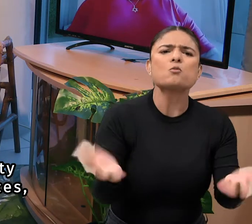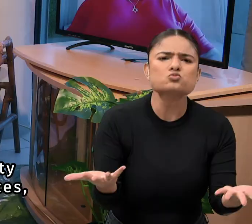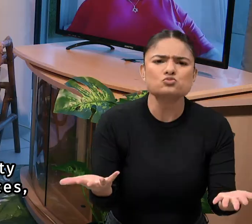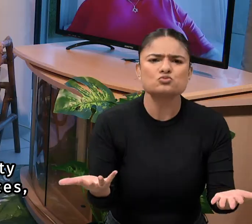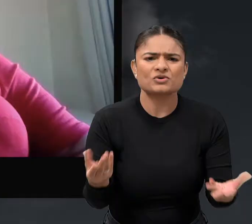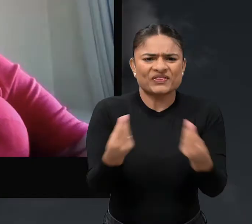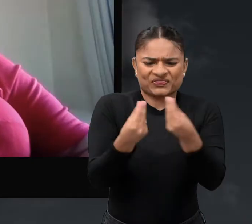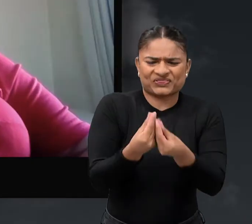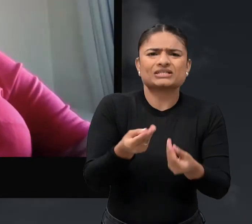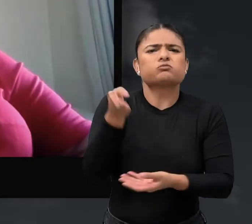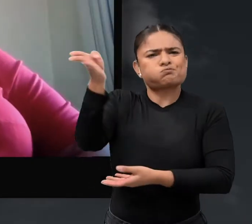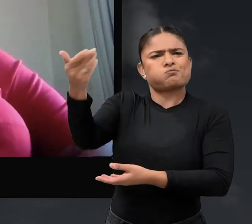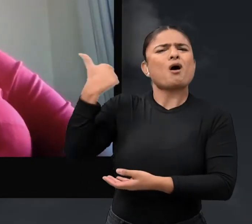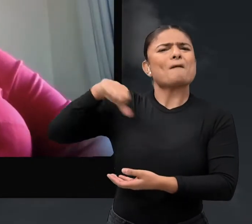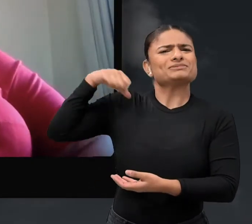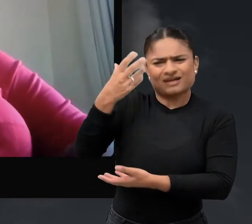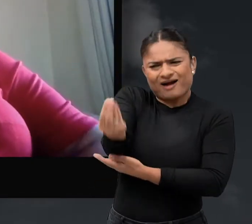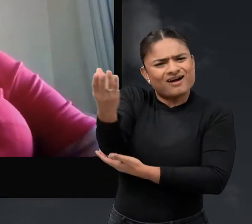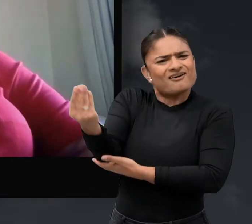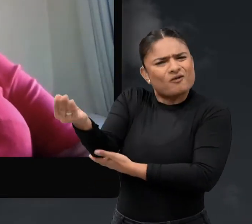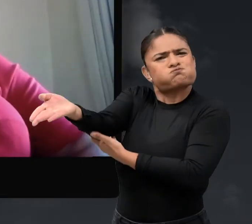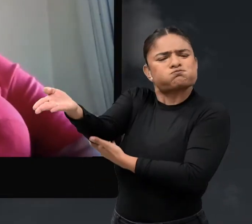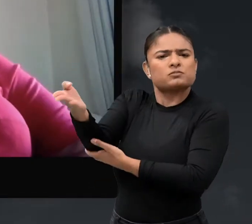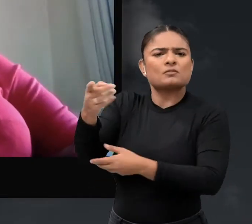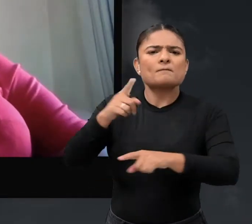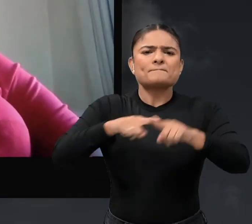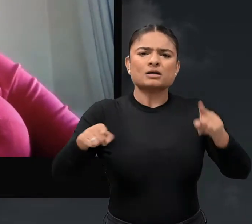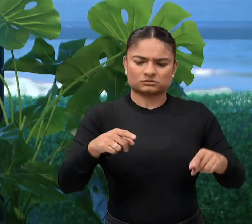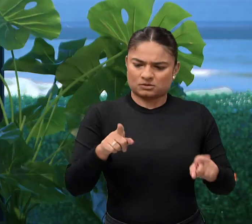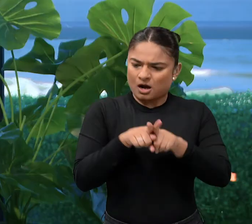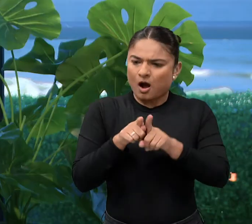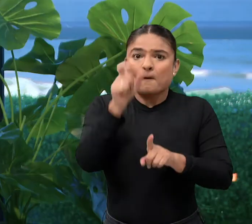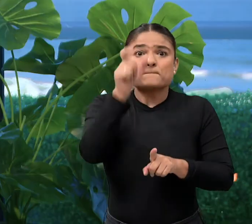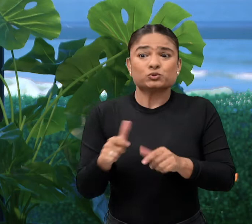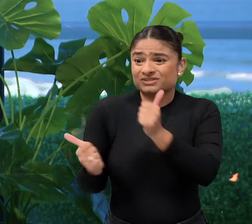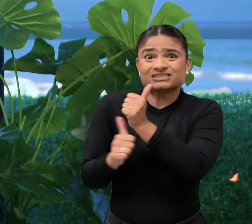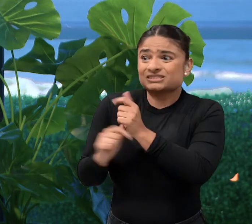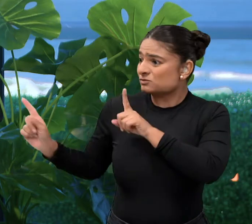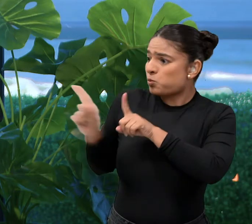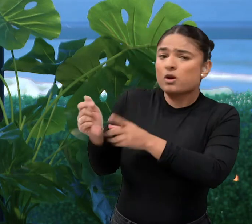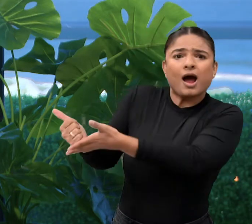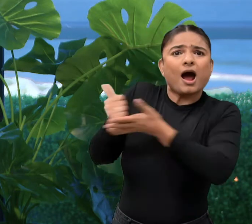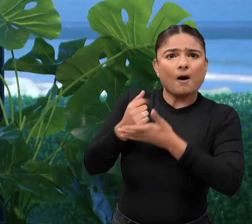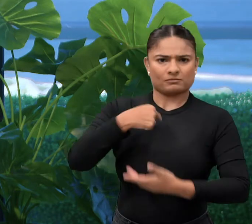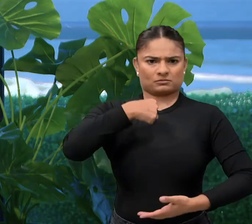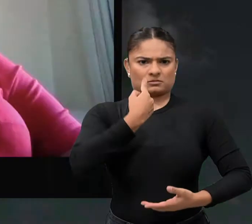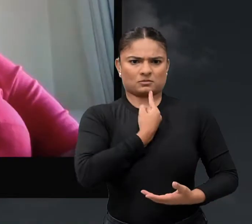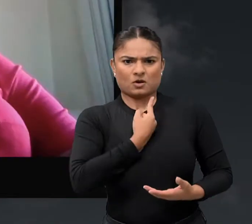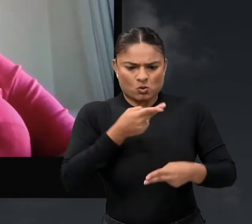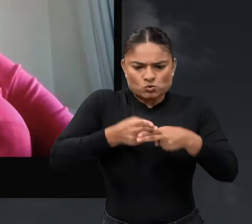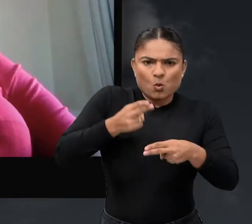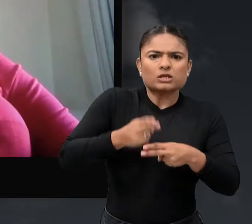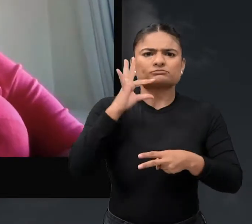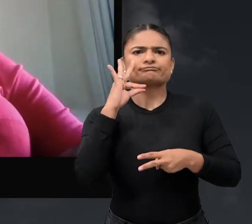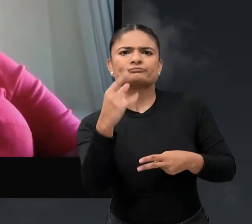assistive devices, not the stuff that they give you at the hospital right now. Personal assistance for somebody that's a quadriplegic